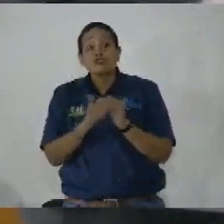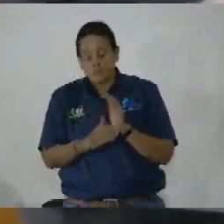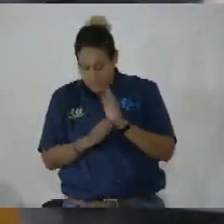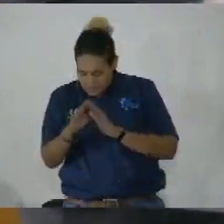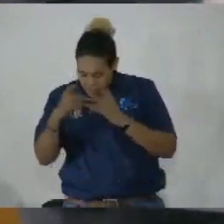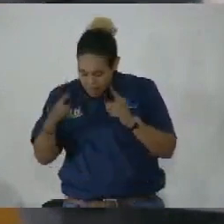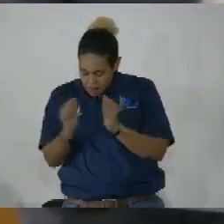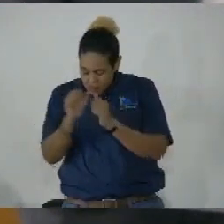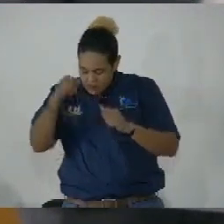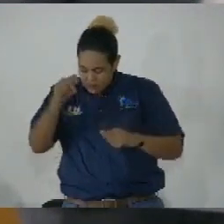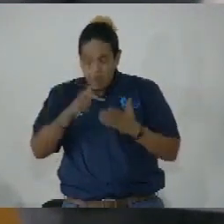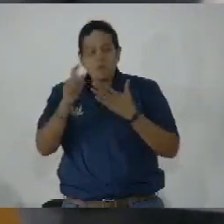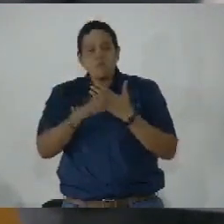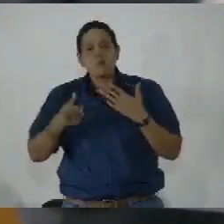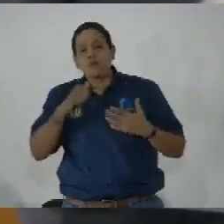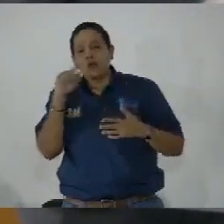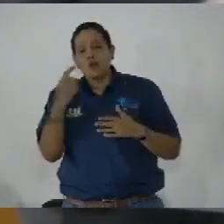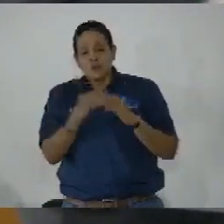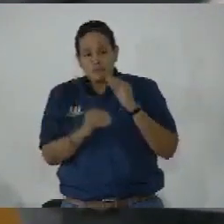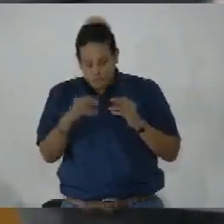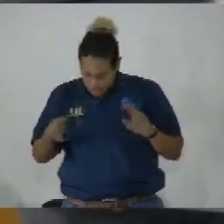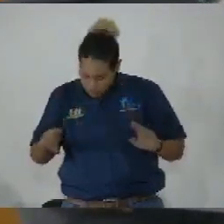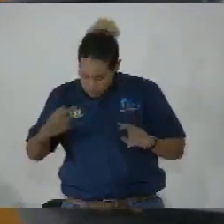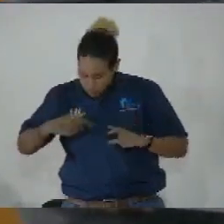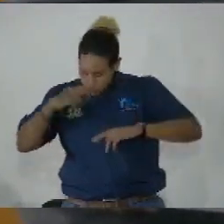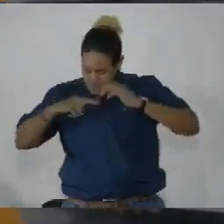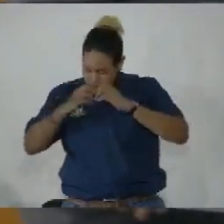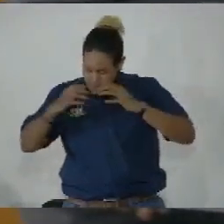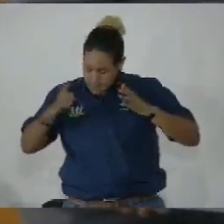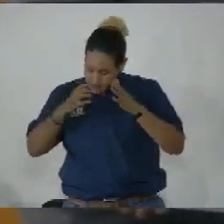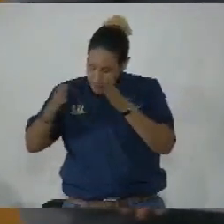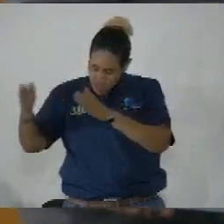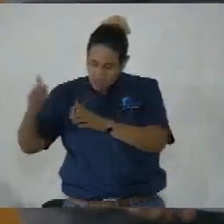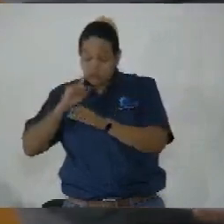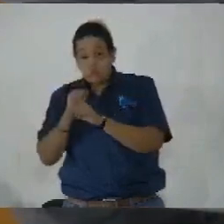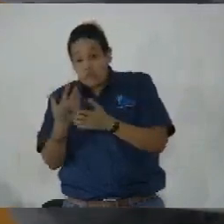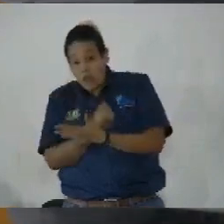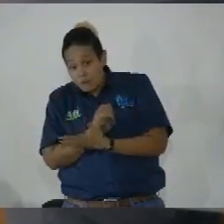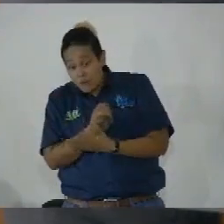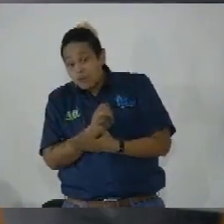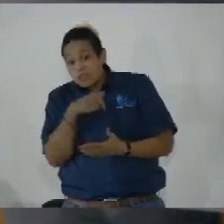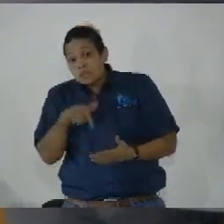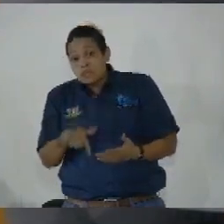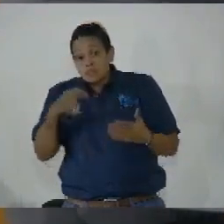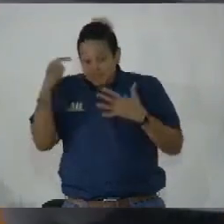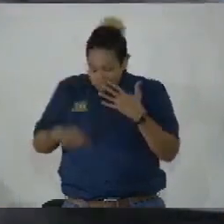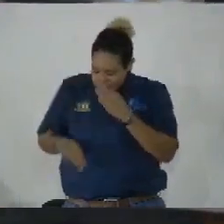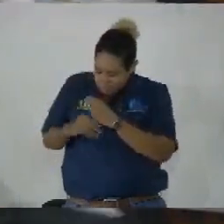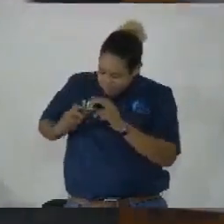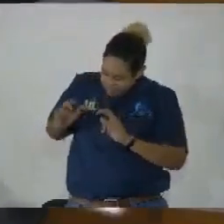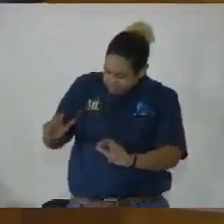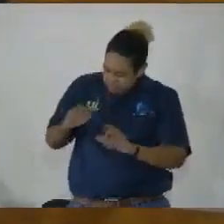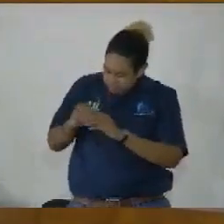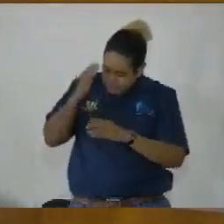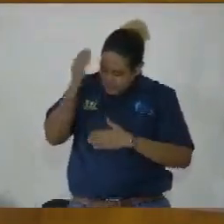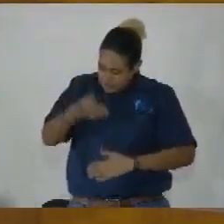With the Spark program, we are not just fixing roads, we are building pathways of opportunity. This initiative is an investment in the